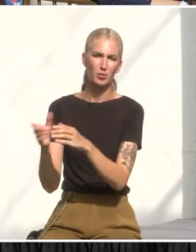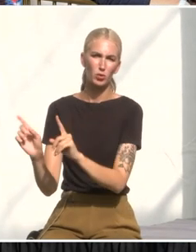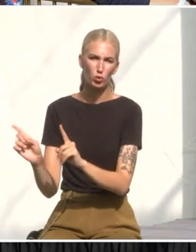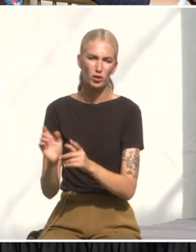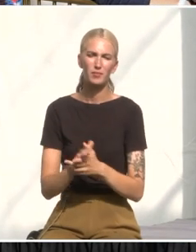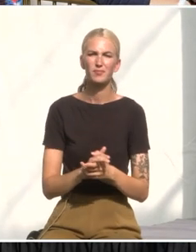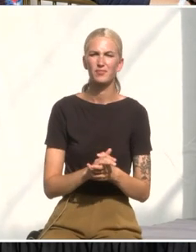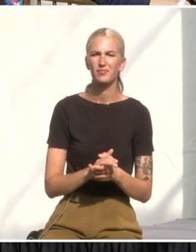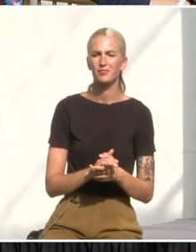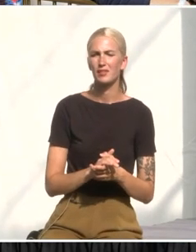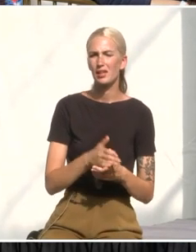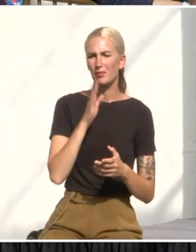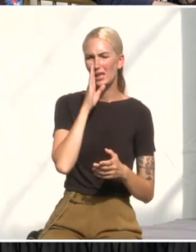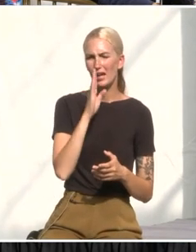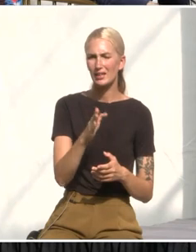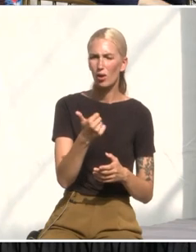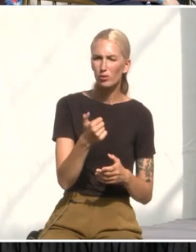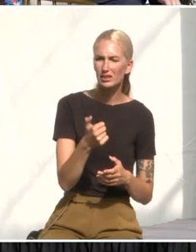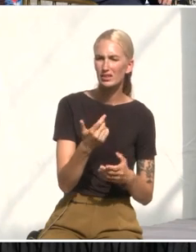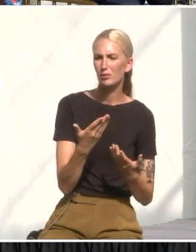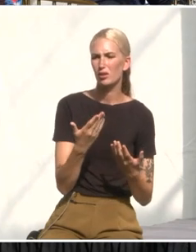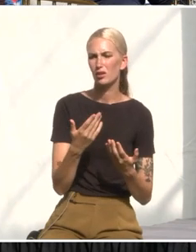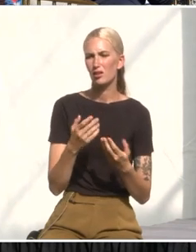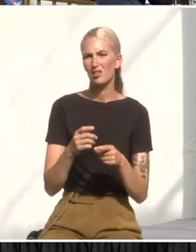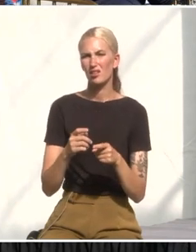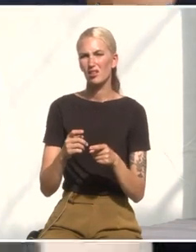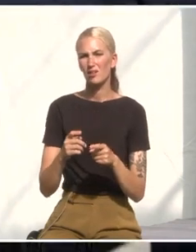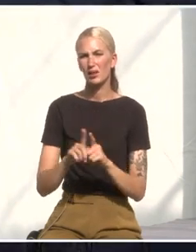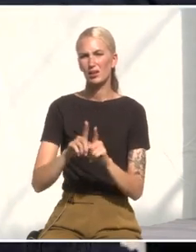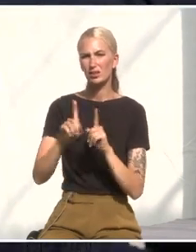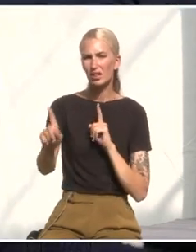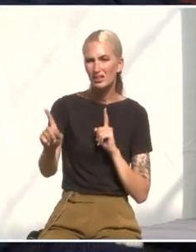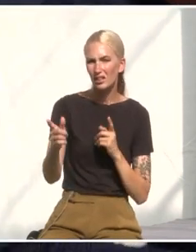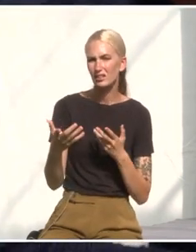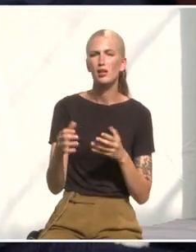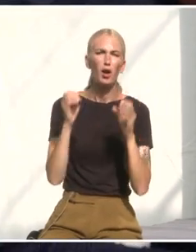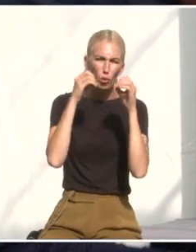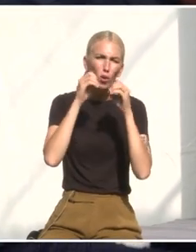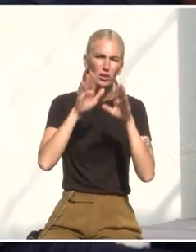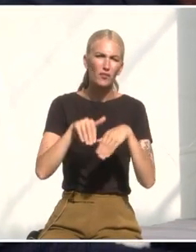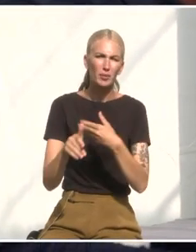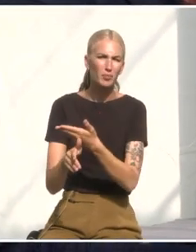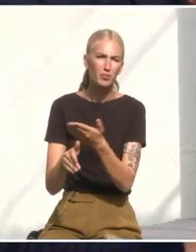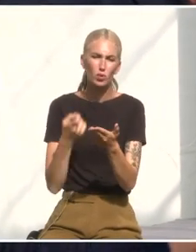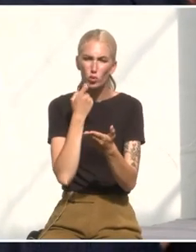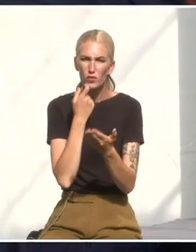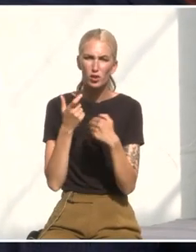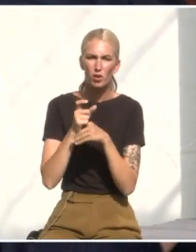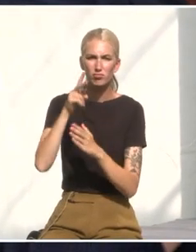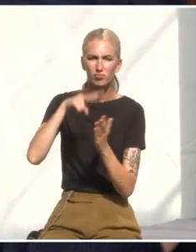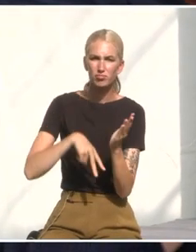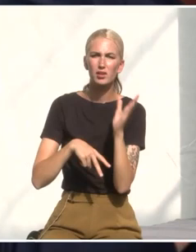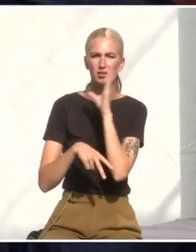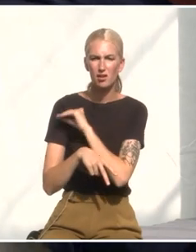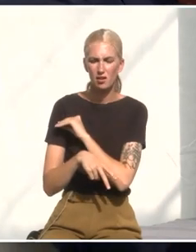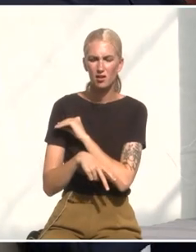heterosexism, and social teasing. So you can Google them if you're interested. But